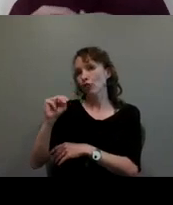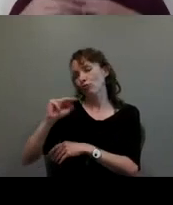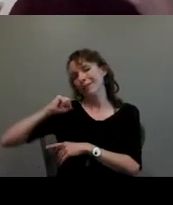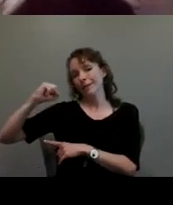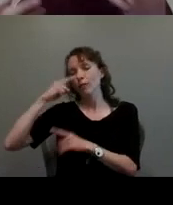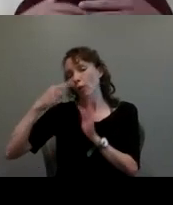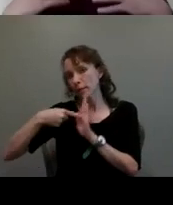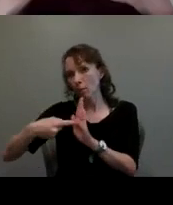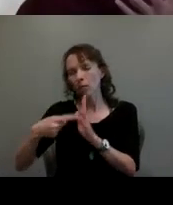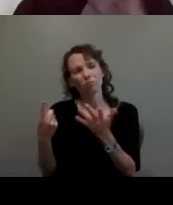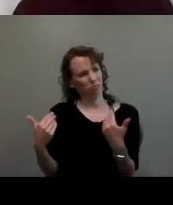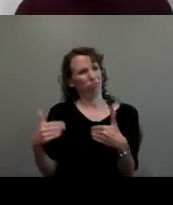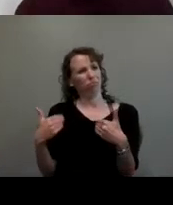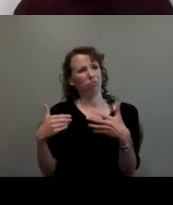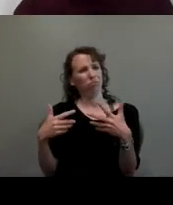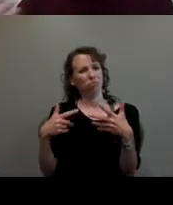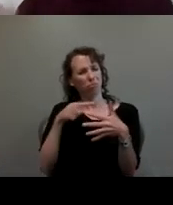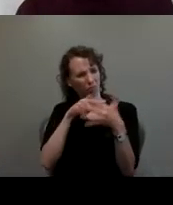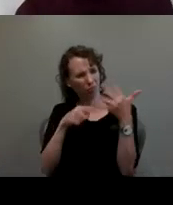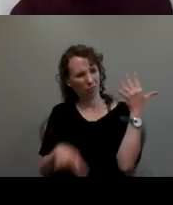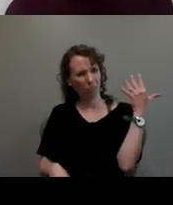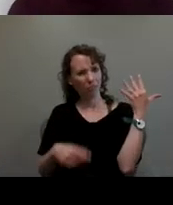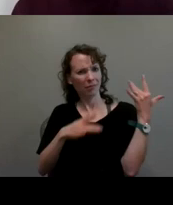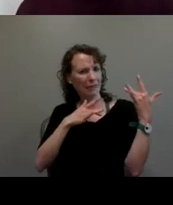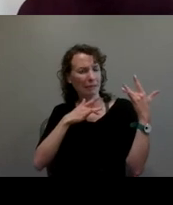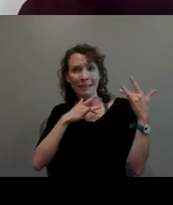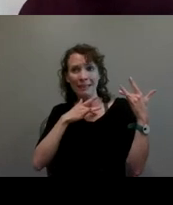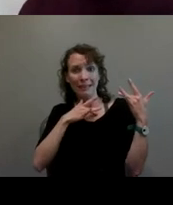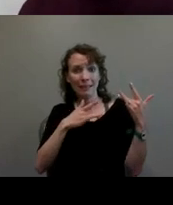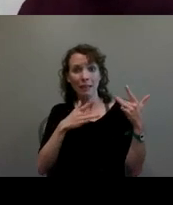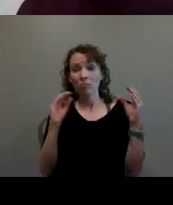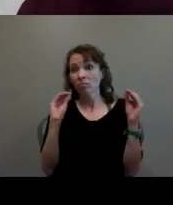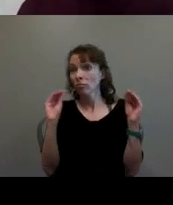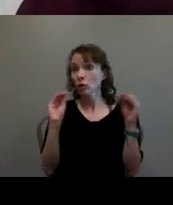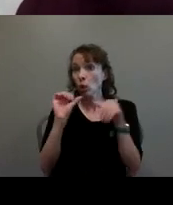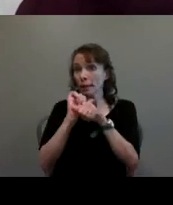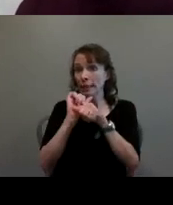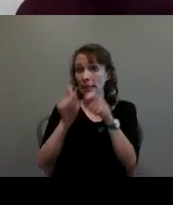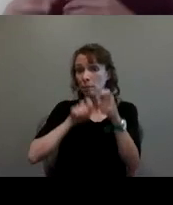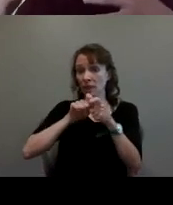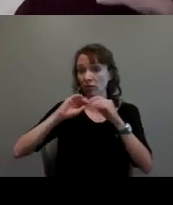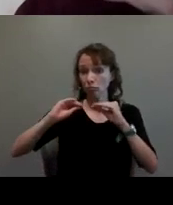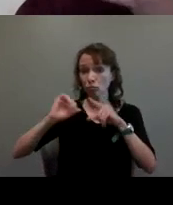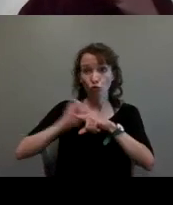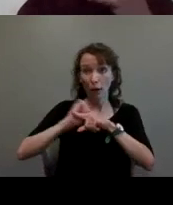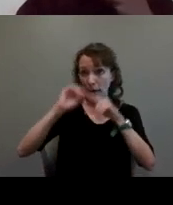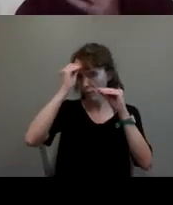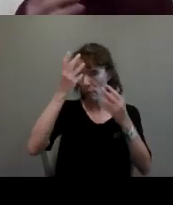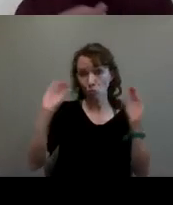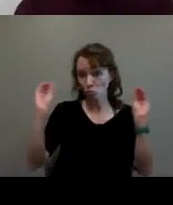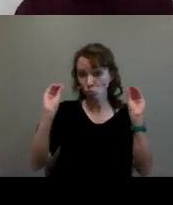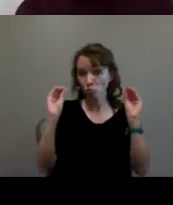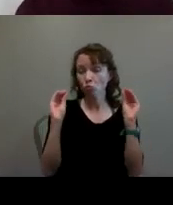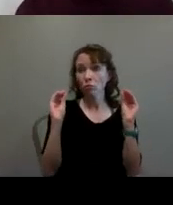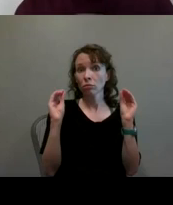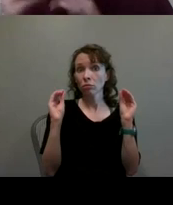proteins, these likelihoods will just, without any task-specific training information as to that